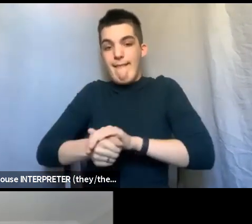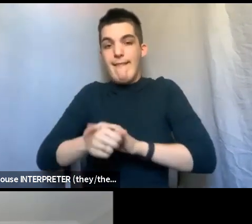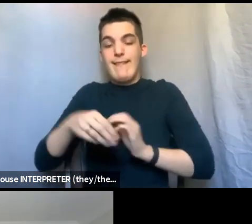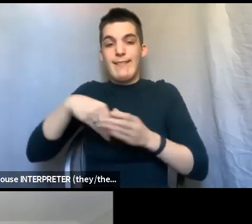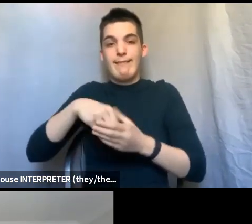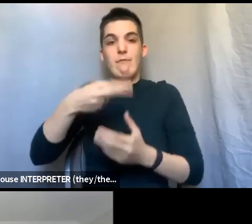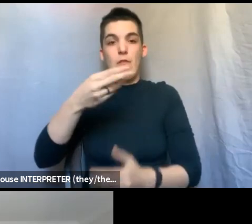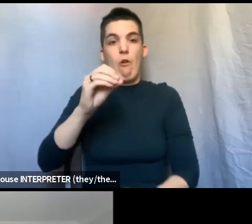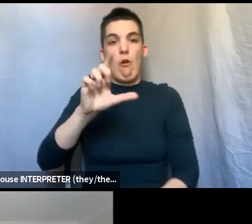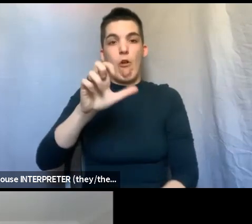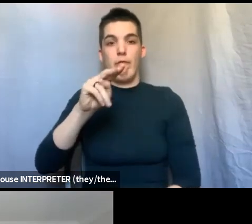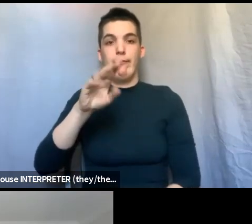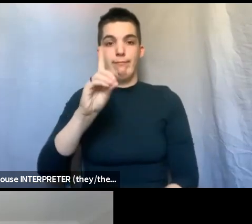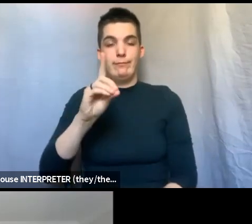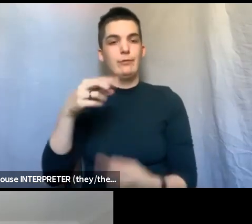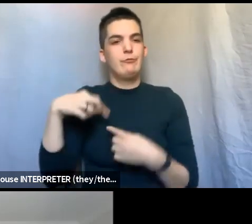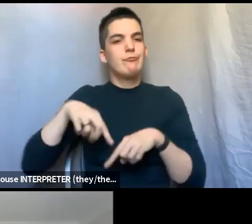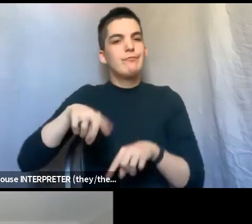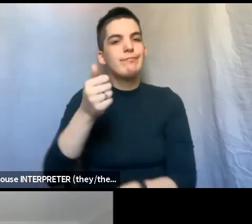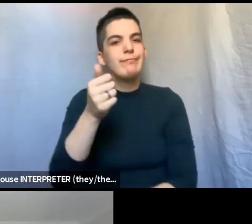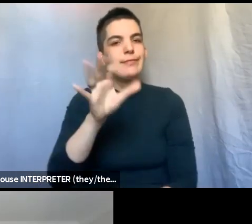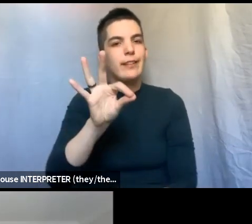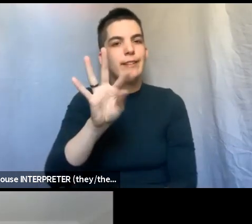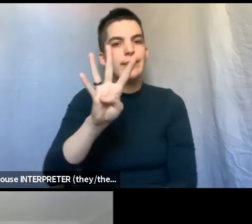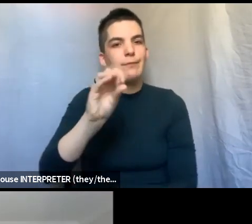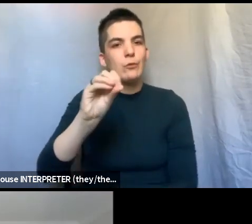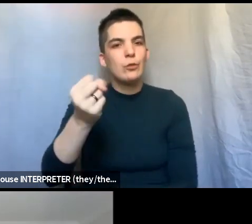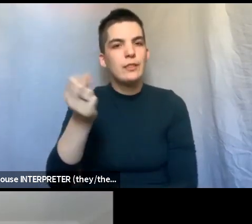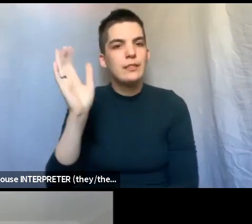wall. Different kind of trouble.